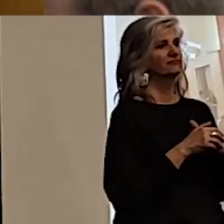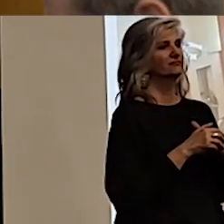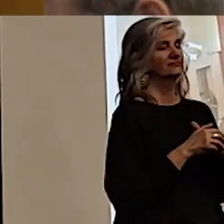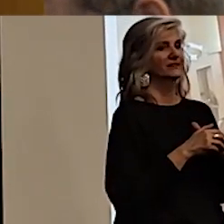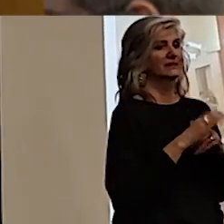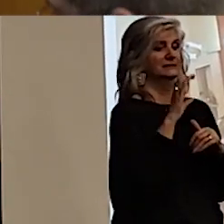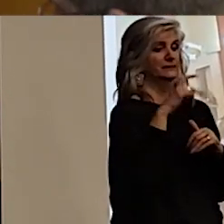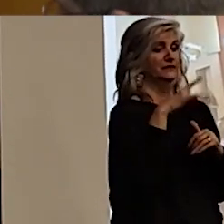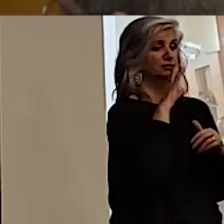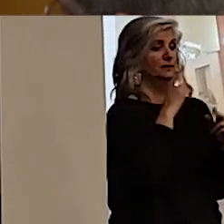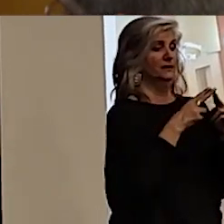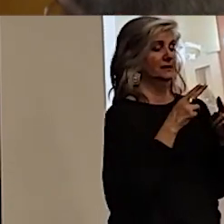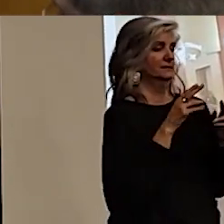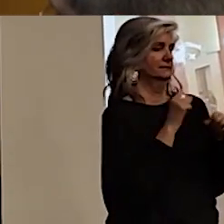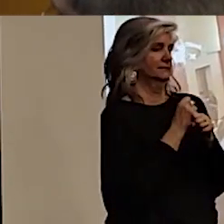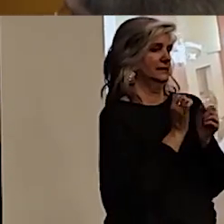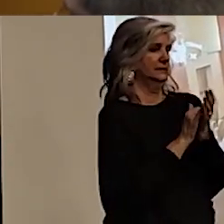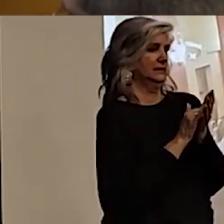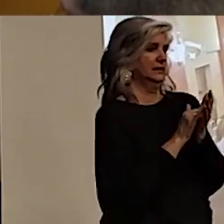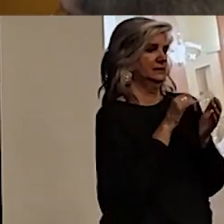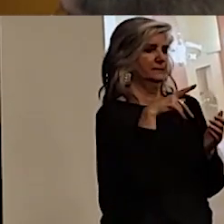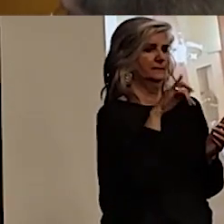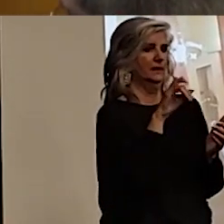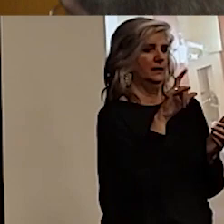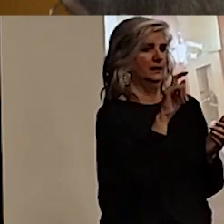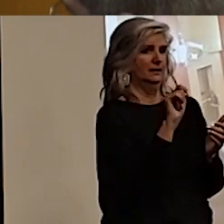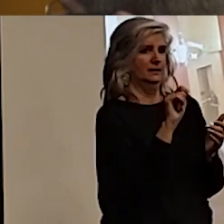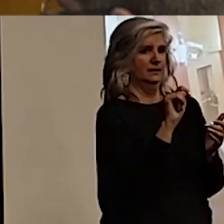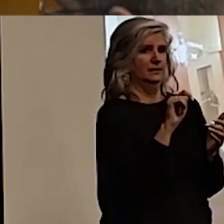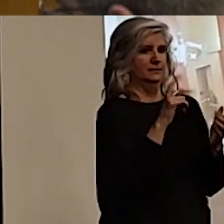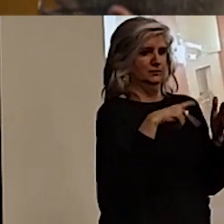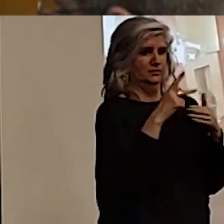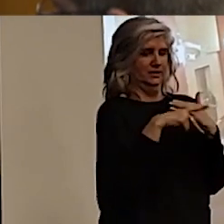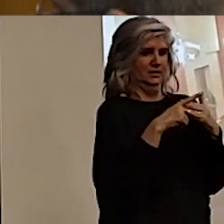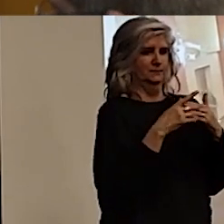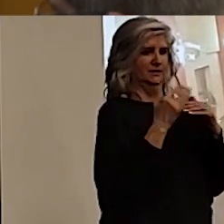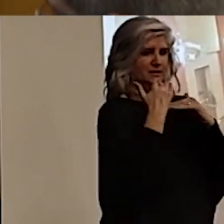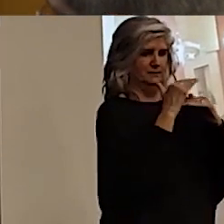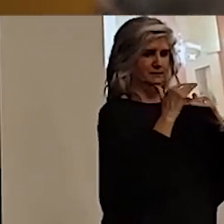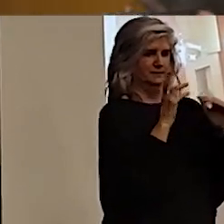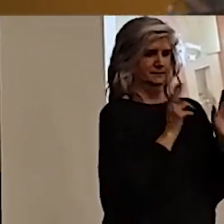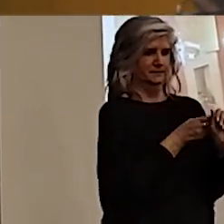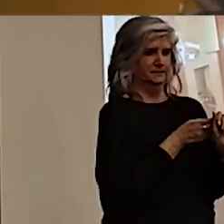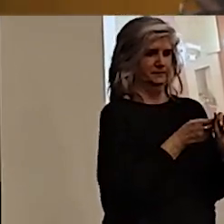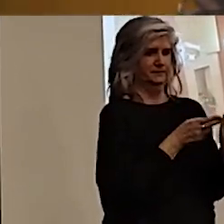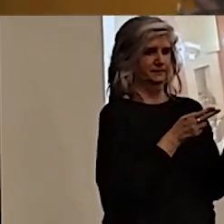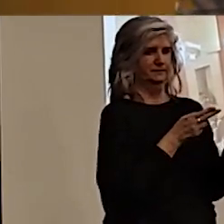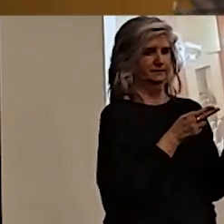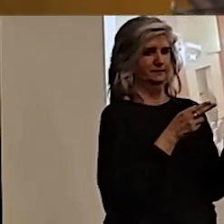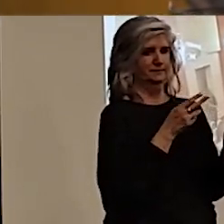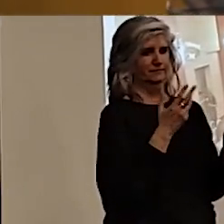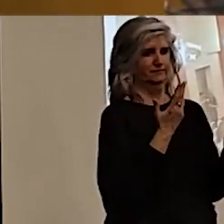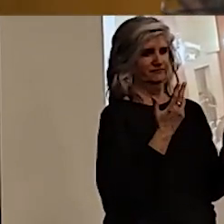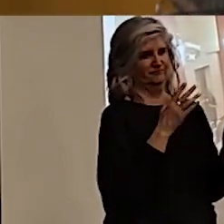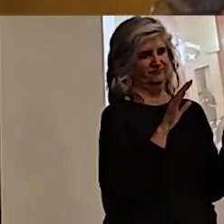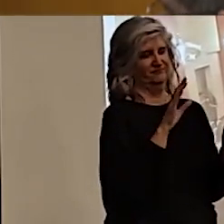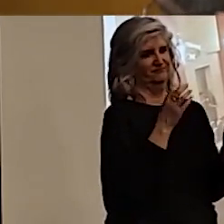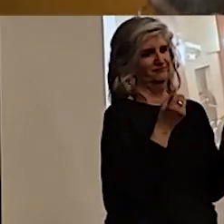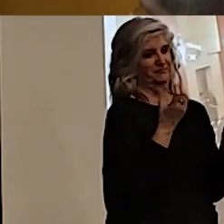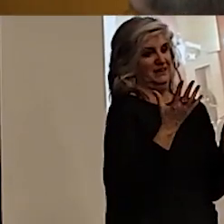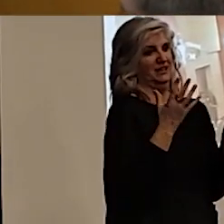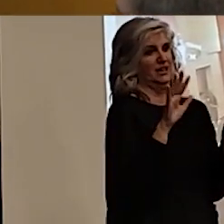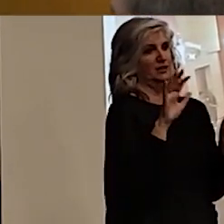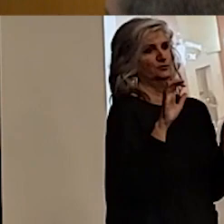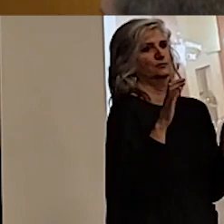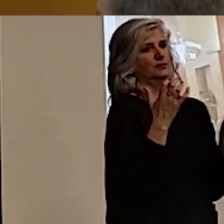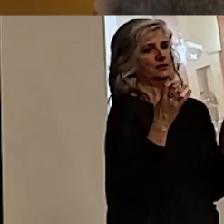CenterPoint is talking about making it just kind of a pilot program, limiting the participation to only several hundred customers. So we're going to be filing testimony